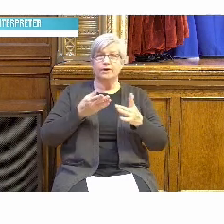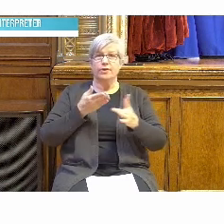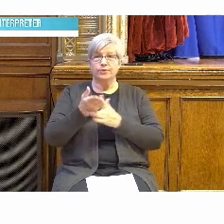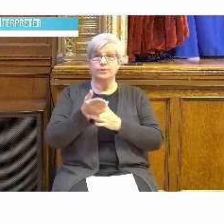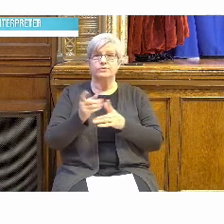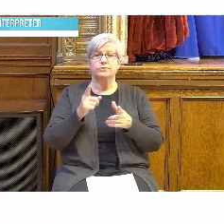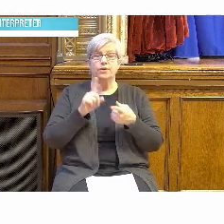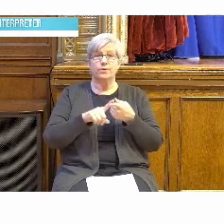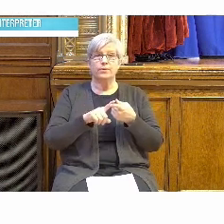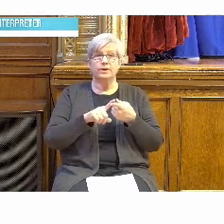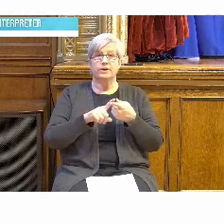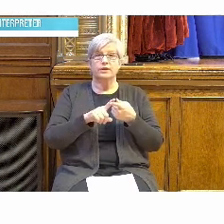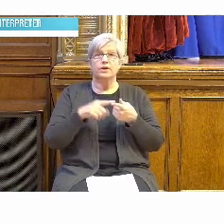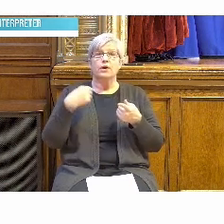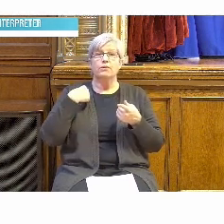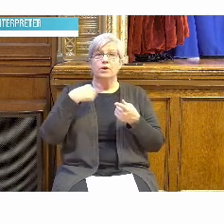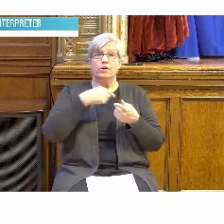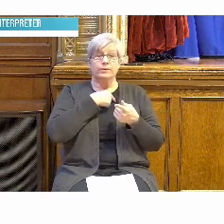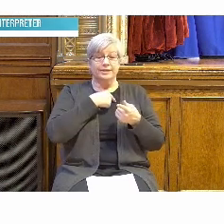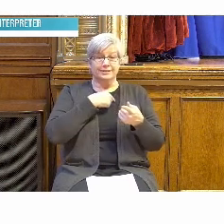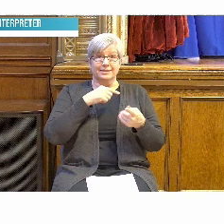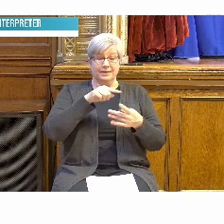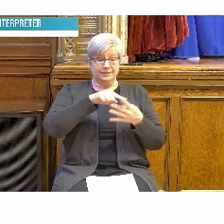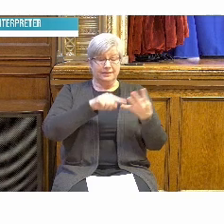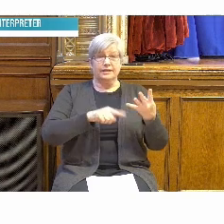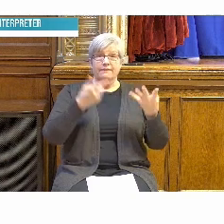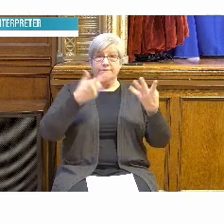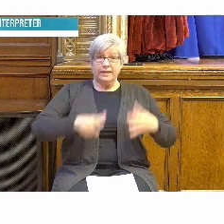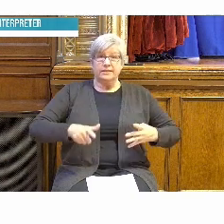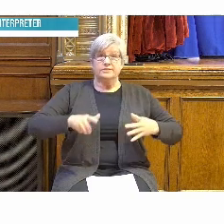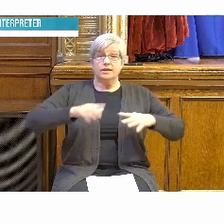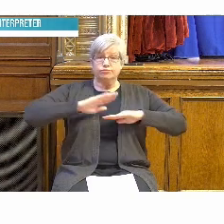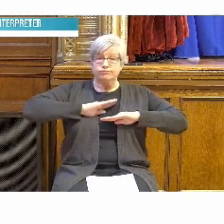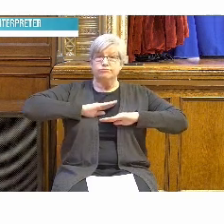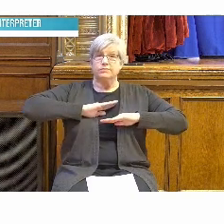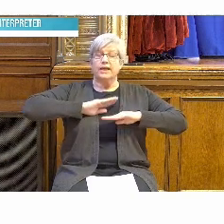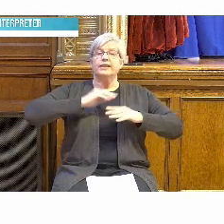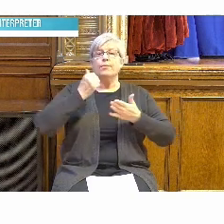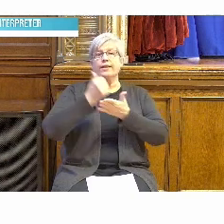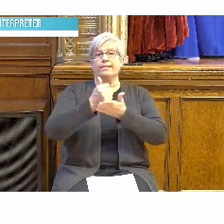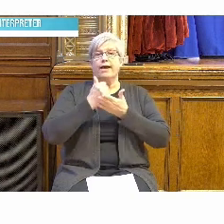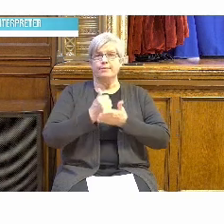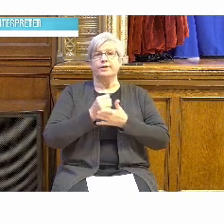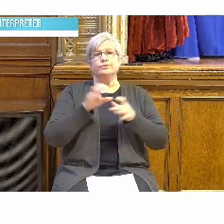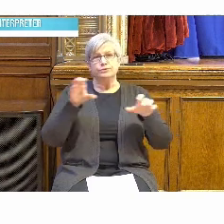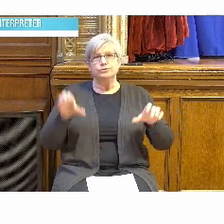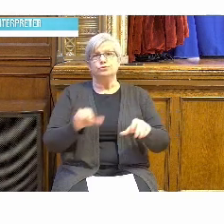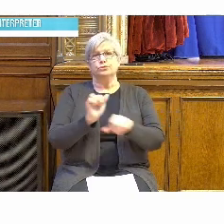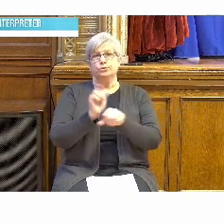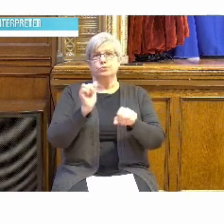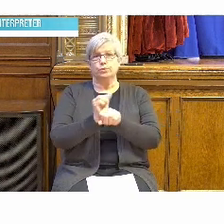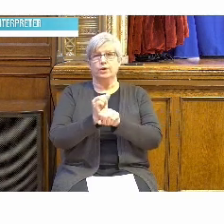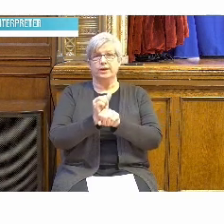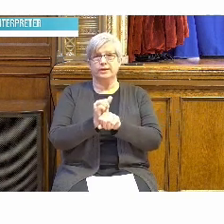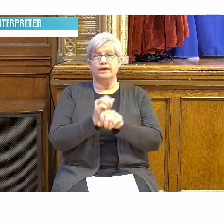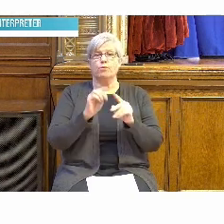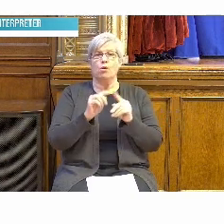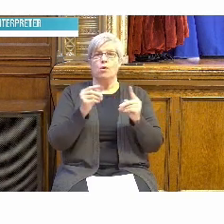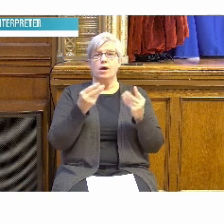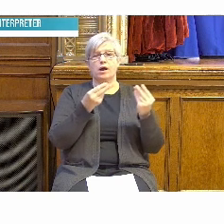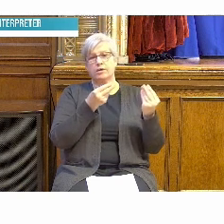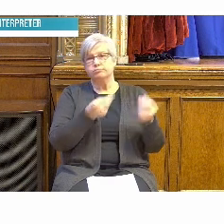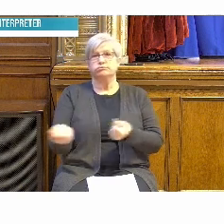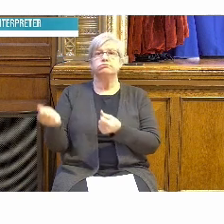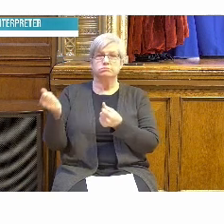And so when we get all these positions filled, that will help us to execute the work that we need to do more swiftly and